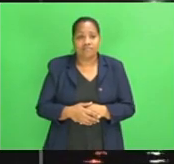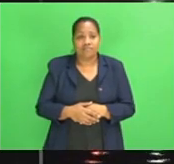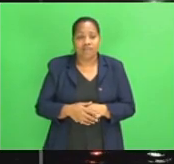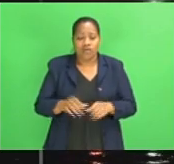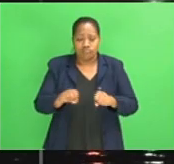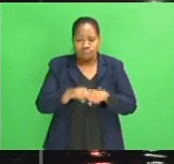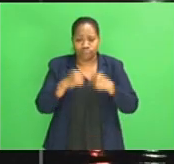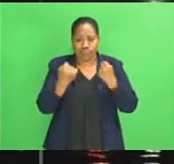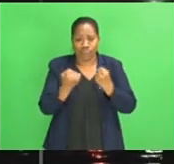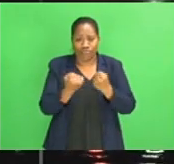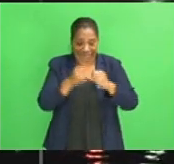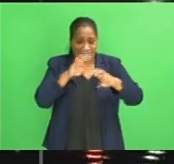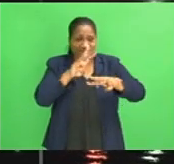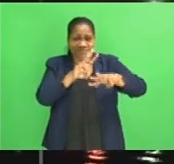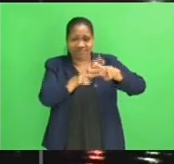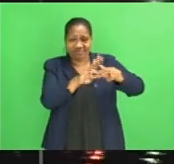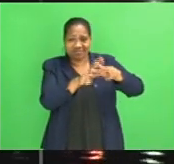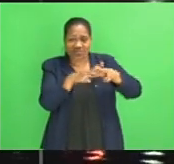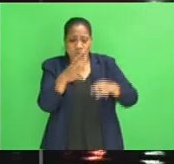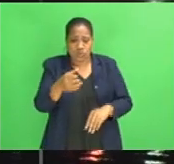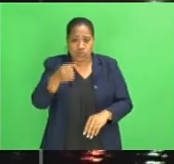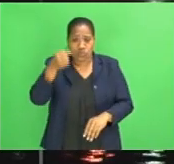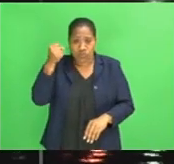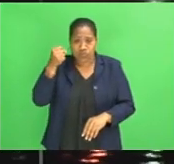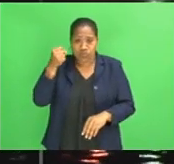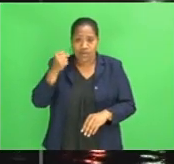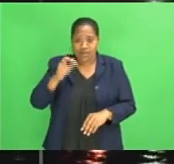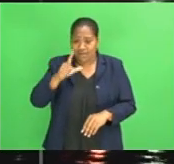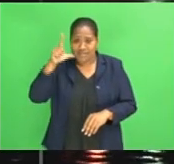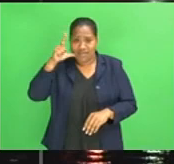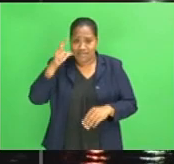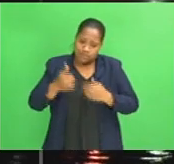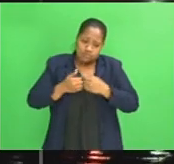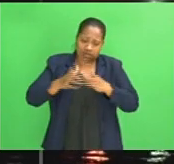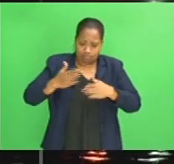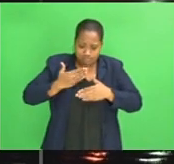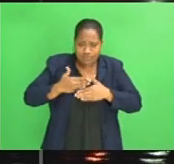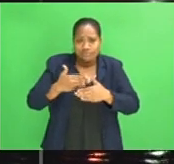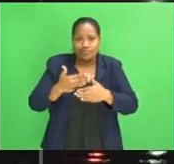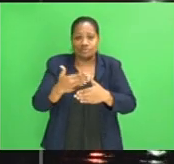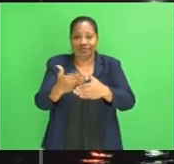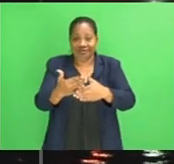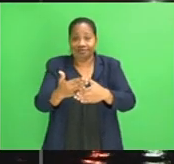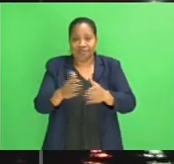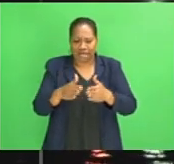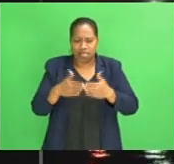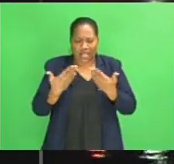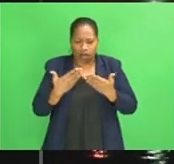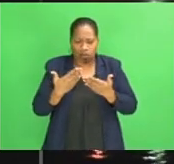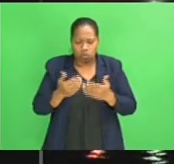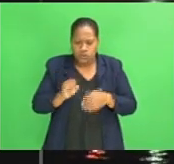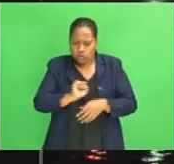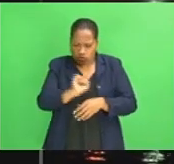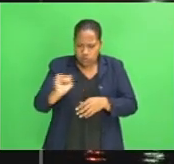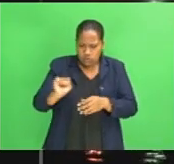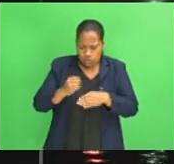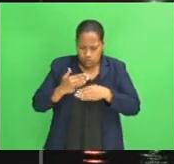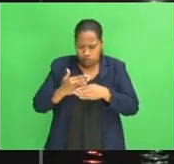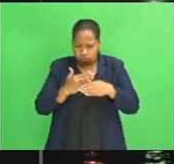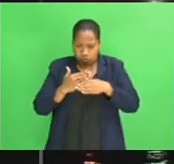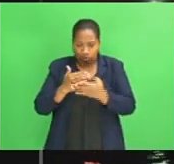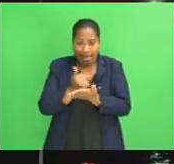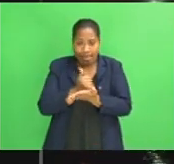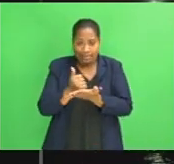Democratic Liberal Party, having its suspension lifted yesterday. Officials now have to scramble to sort out acting President Vijay